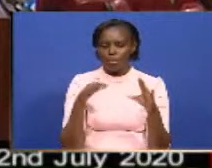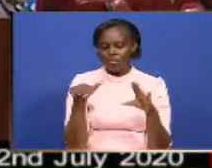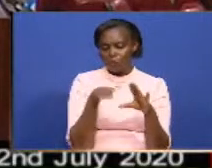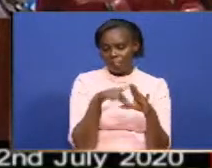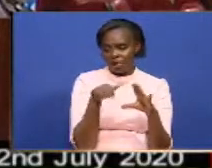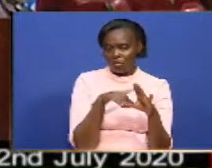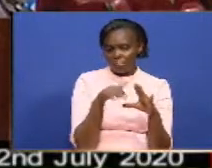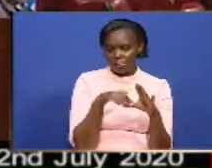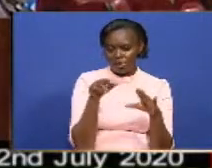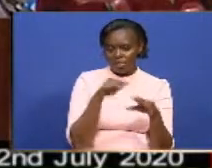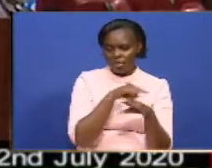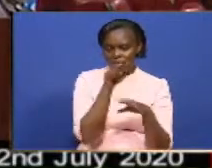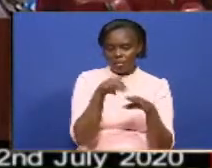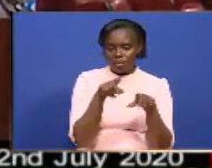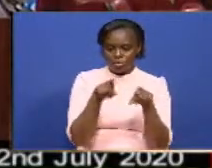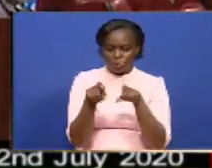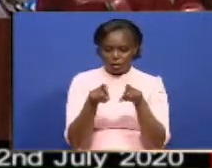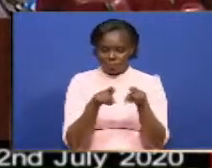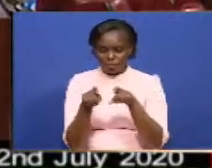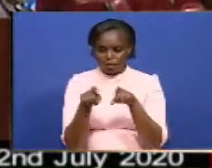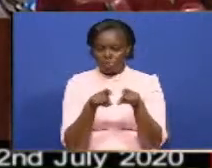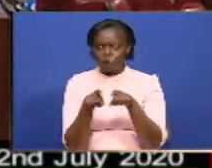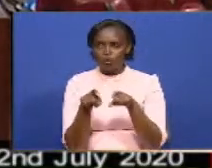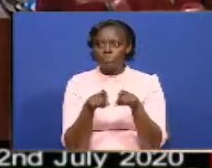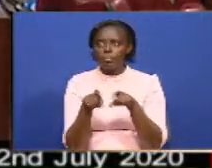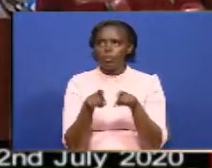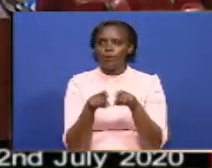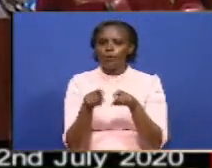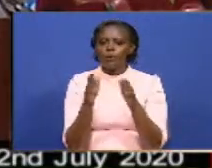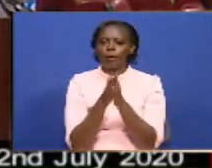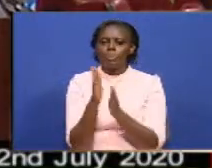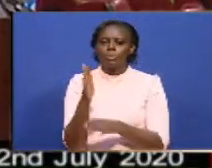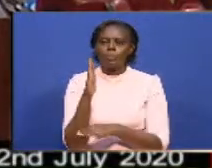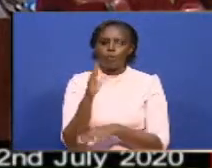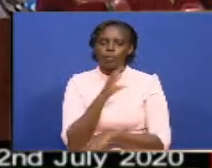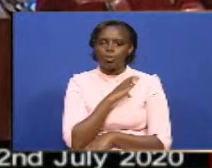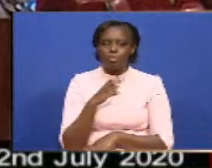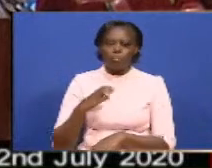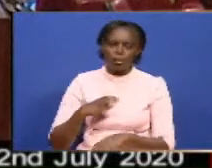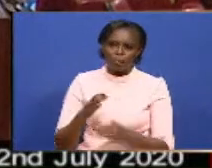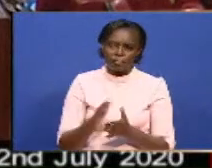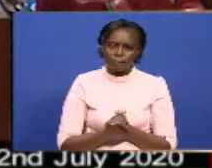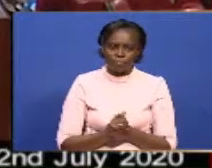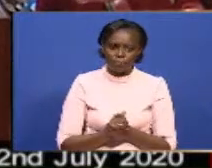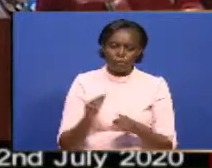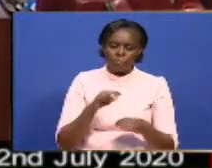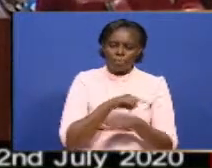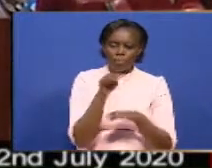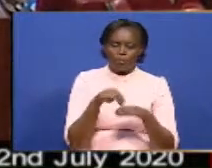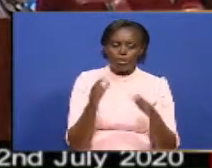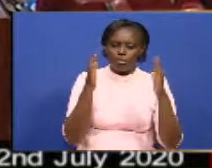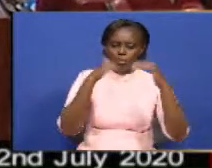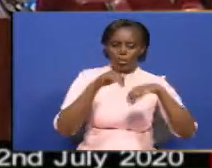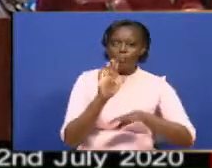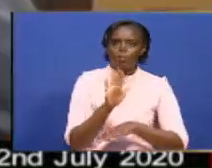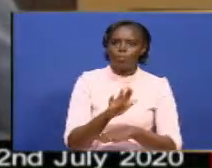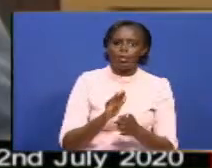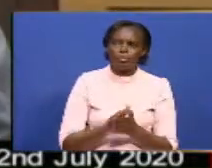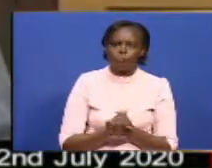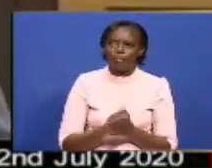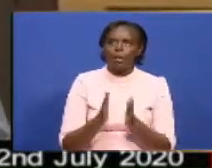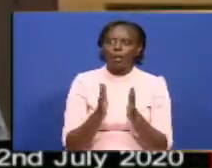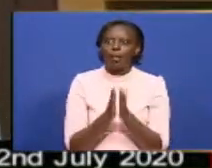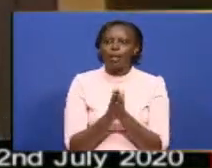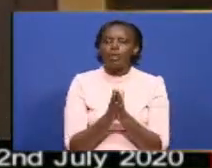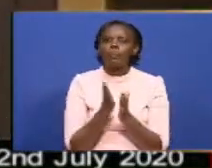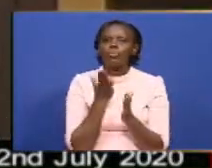of the National Administration and Security Committee of the National Assembly. And